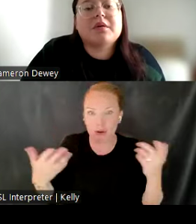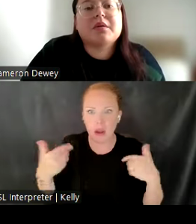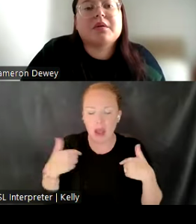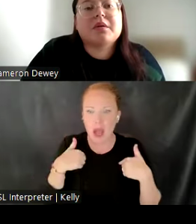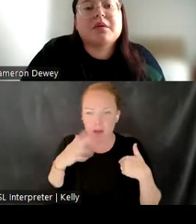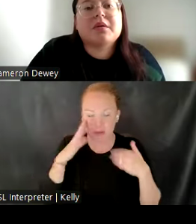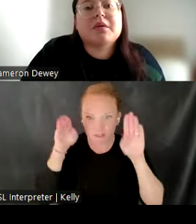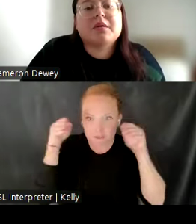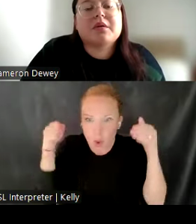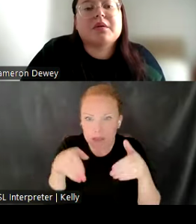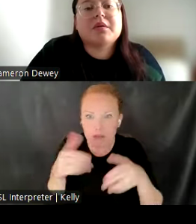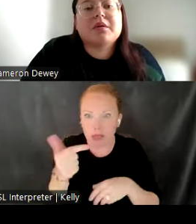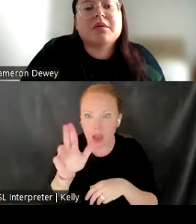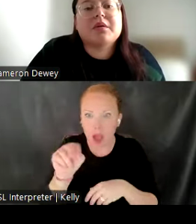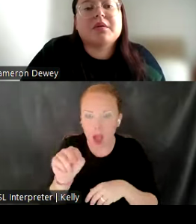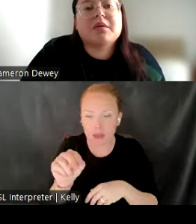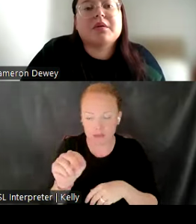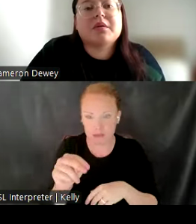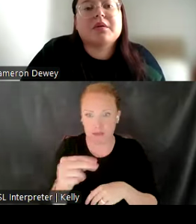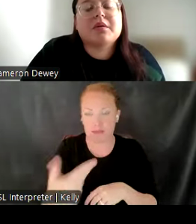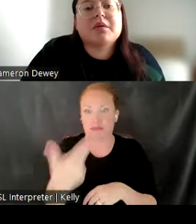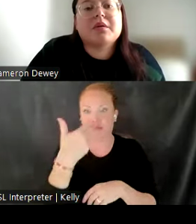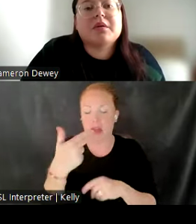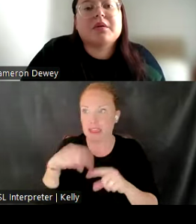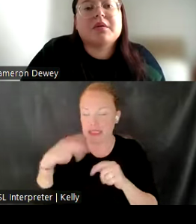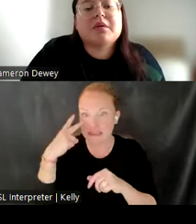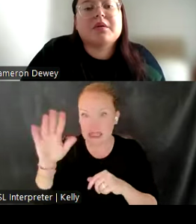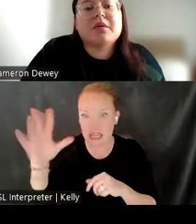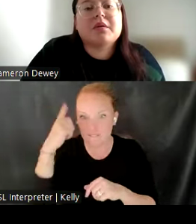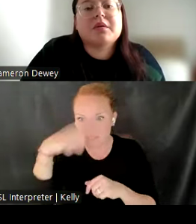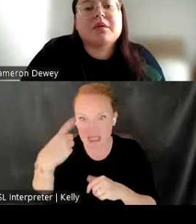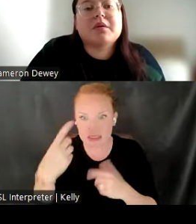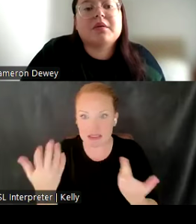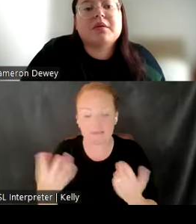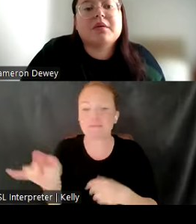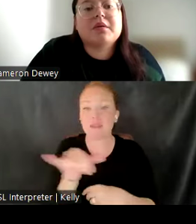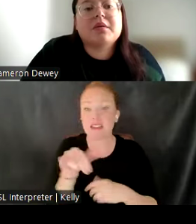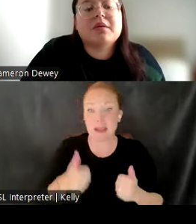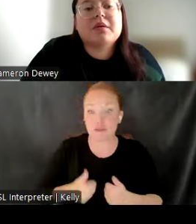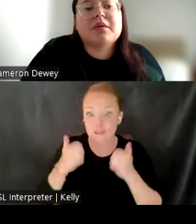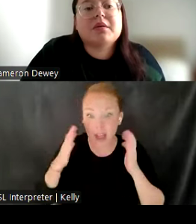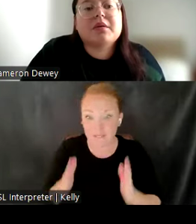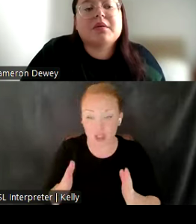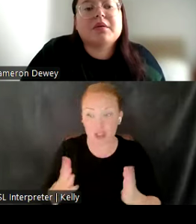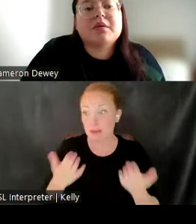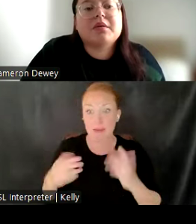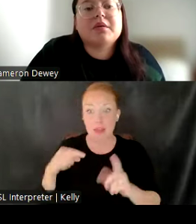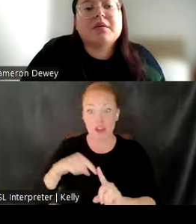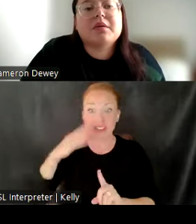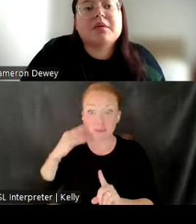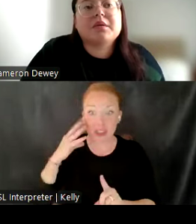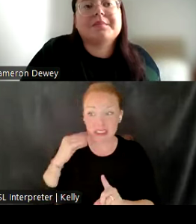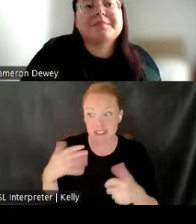to focus elsewhere. And this is the exact same for survivors, right? If they are driven by bottom-up attention, where they're focused